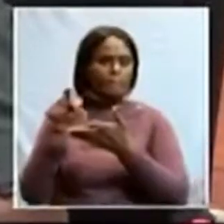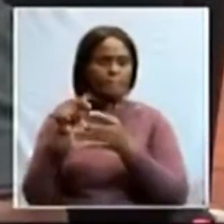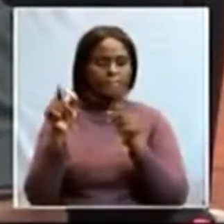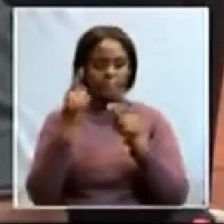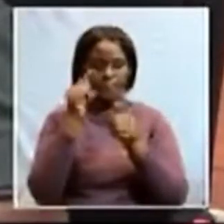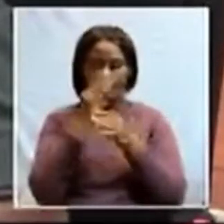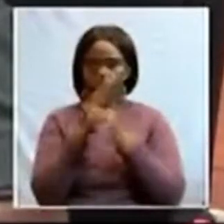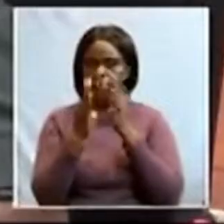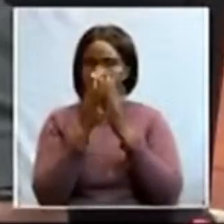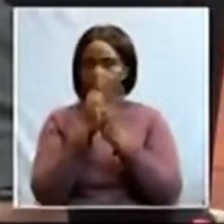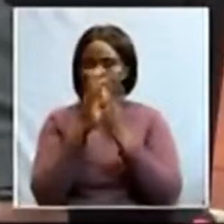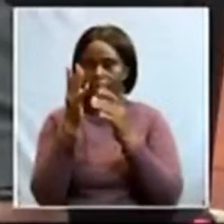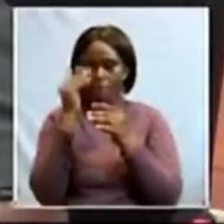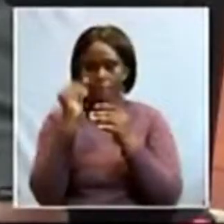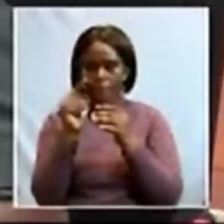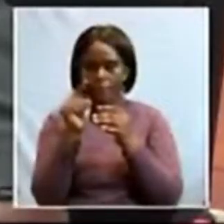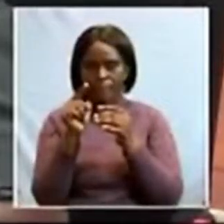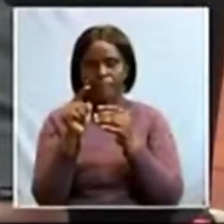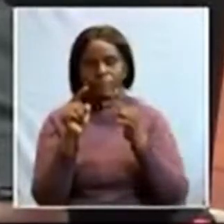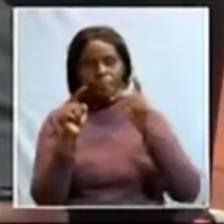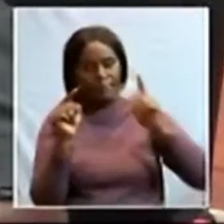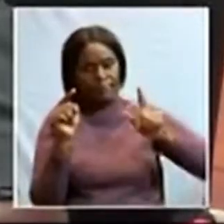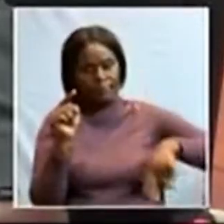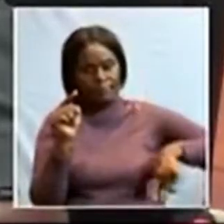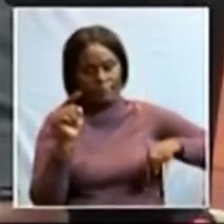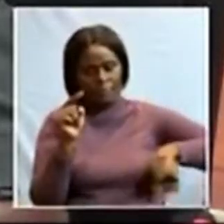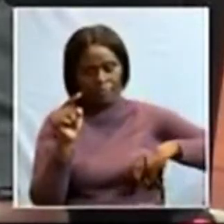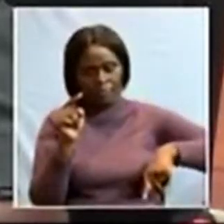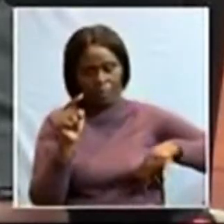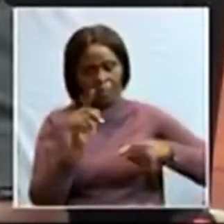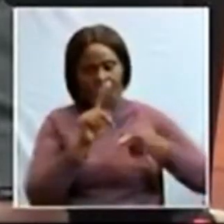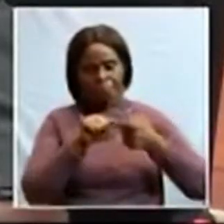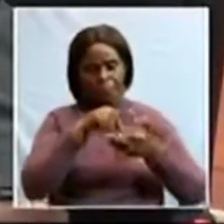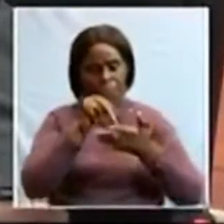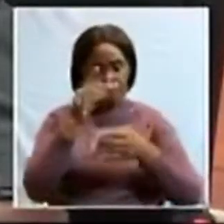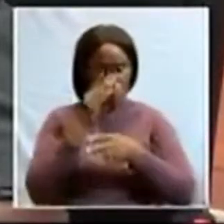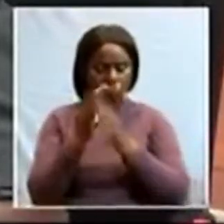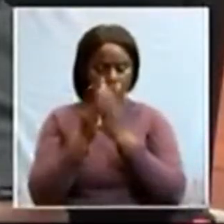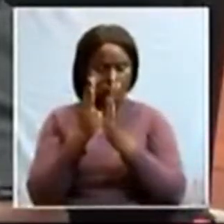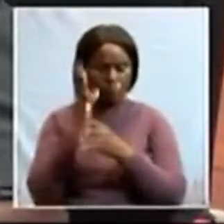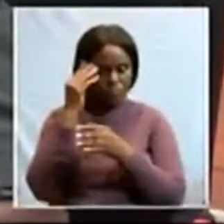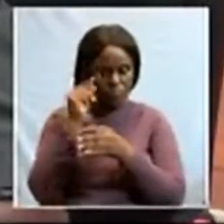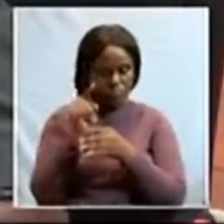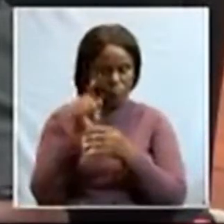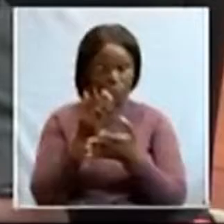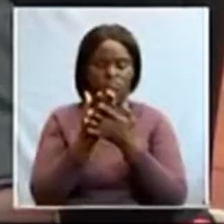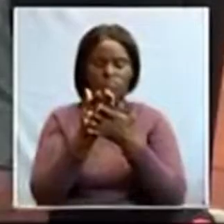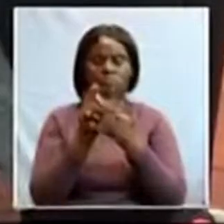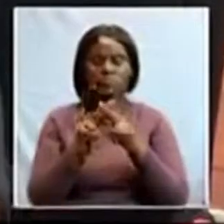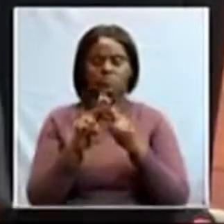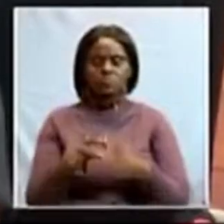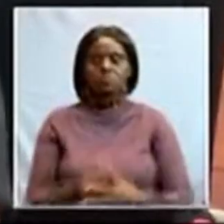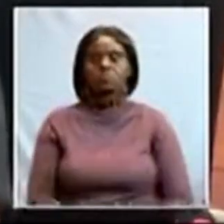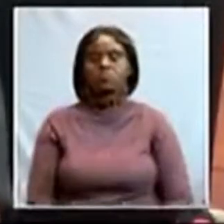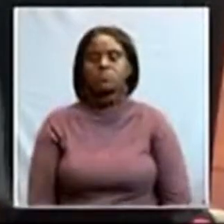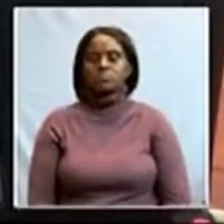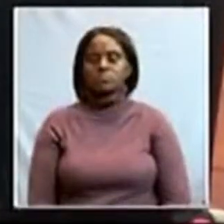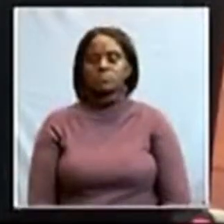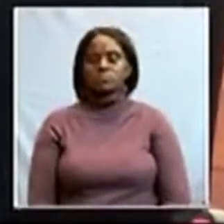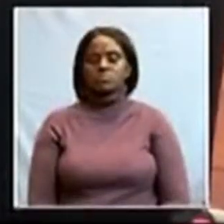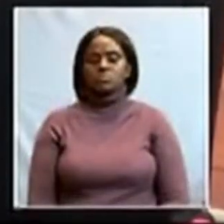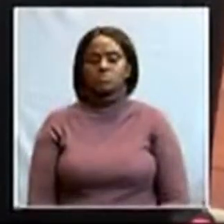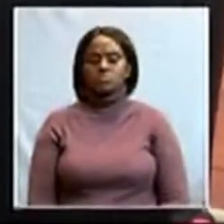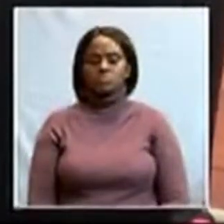the contractor. Why were you delaying to pay the contractor? I submit, Chair.